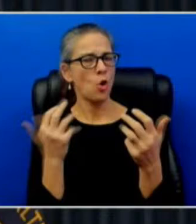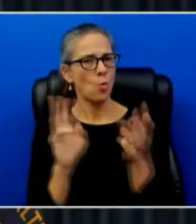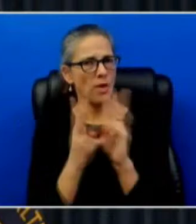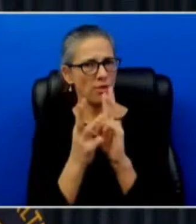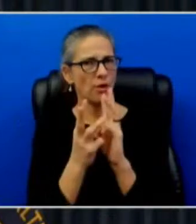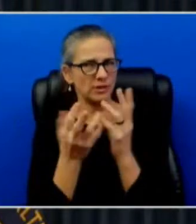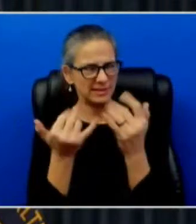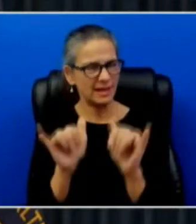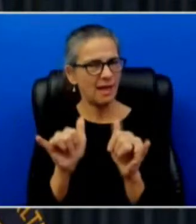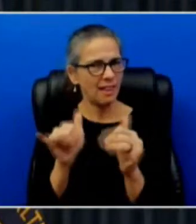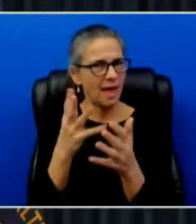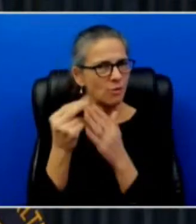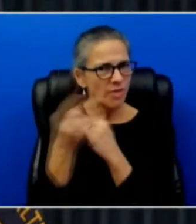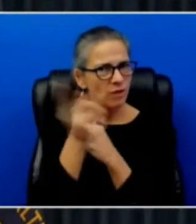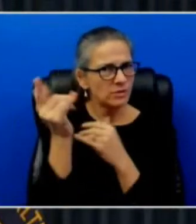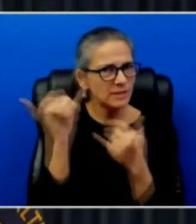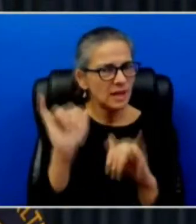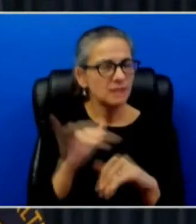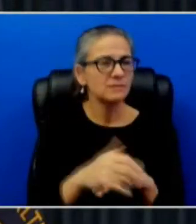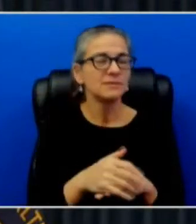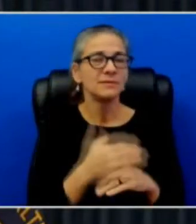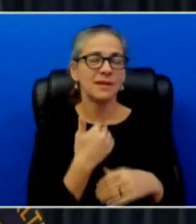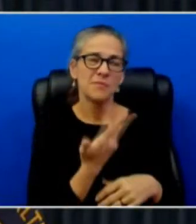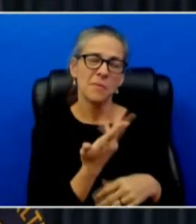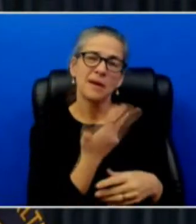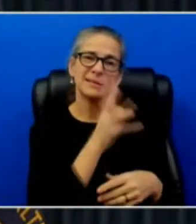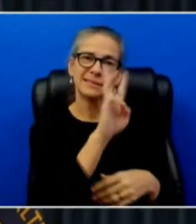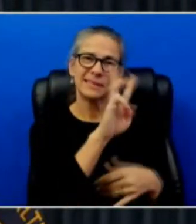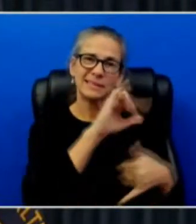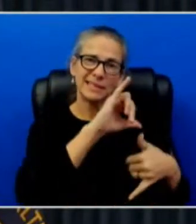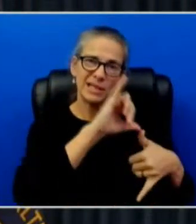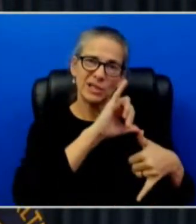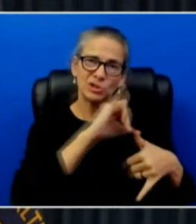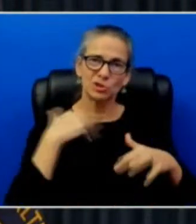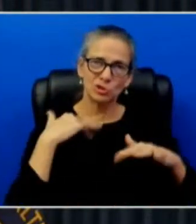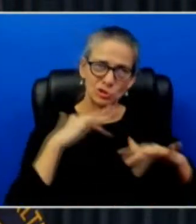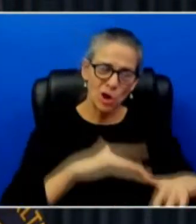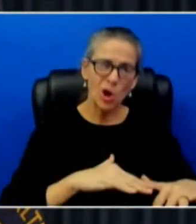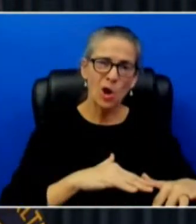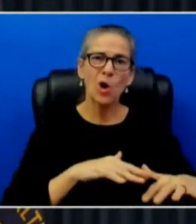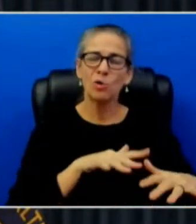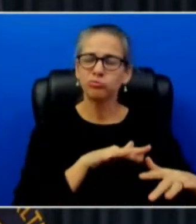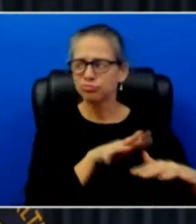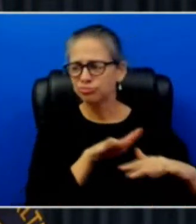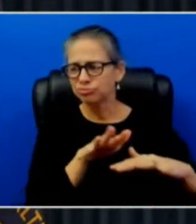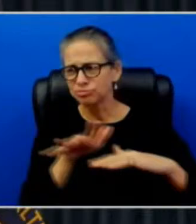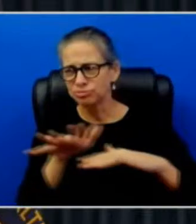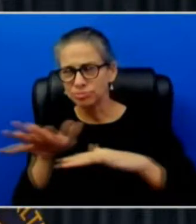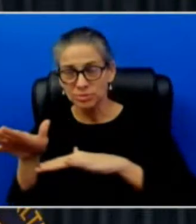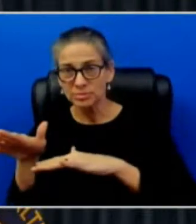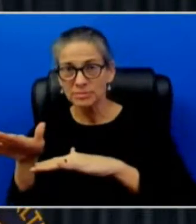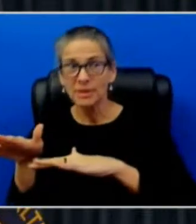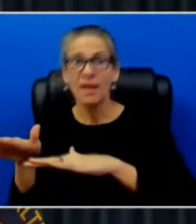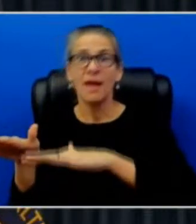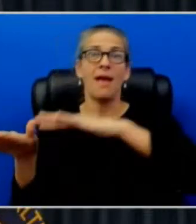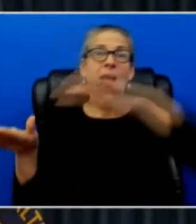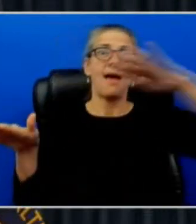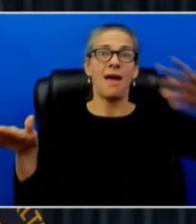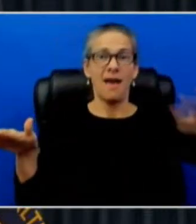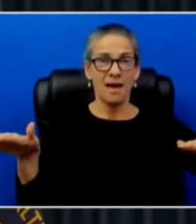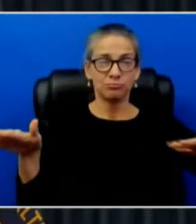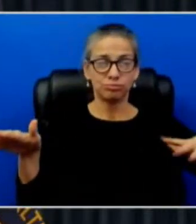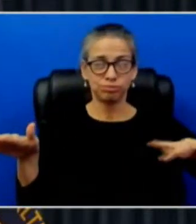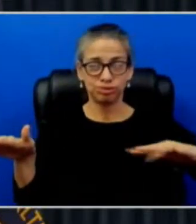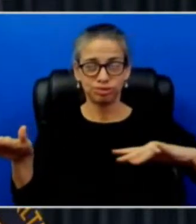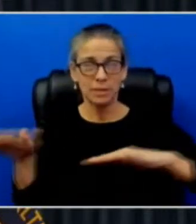to 8 inches of snow, followed by at least a half an inch of ice across many parts of Kentucky. A half an inch of